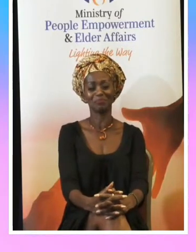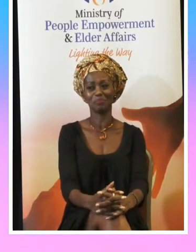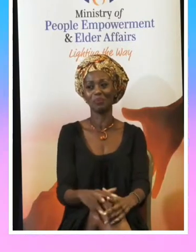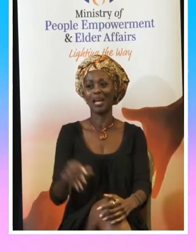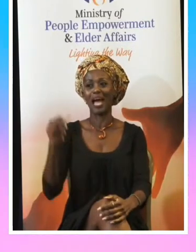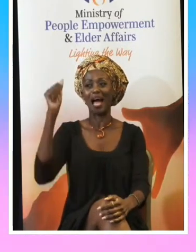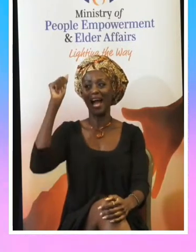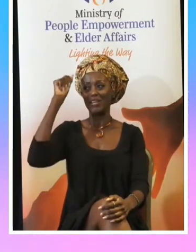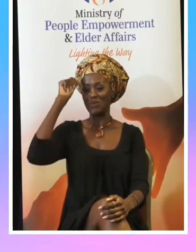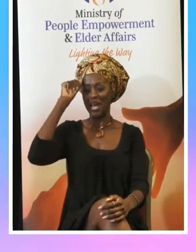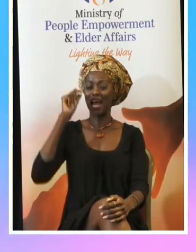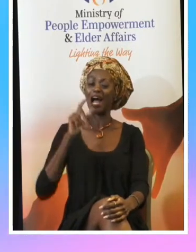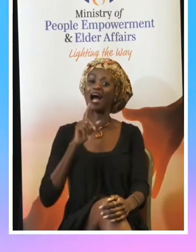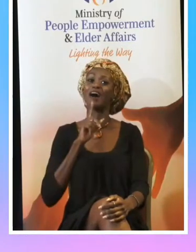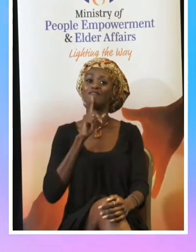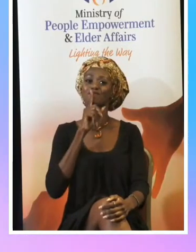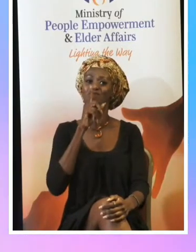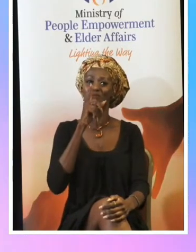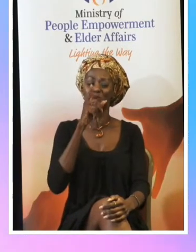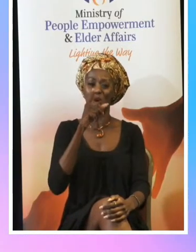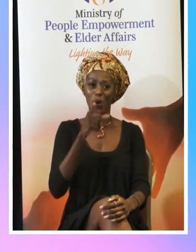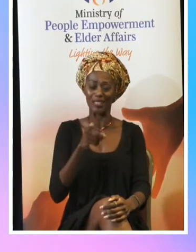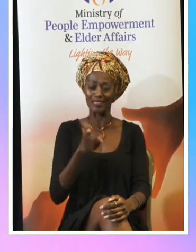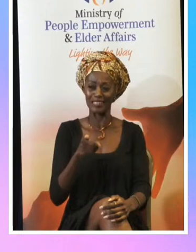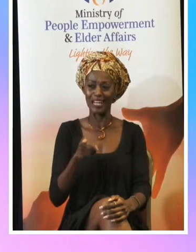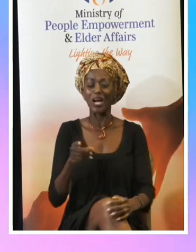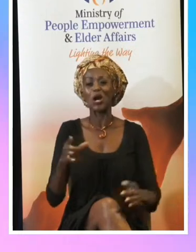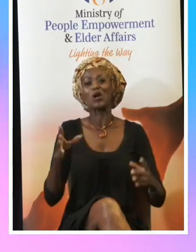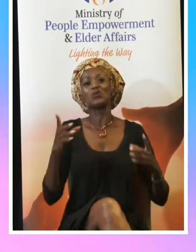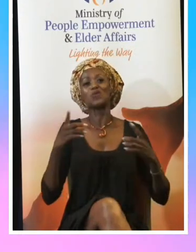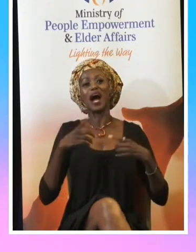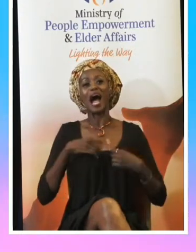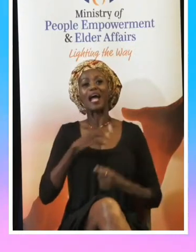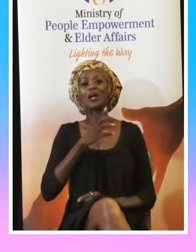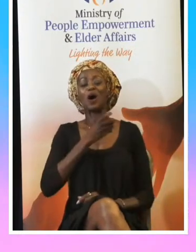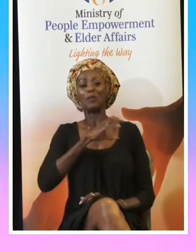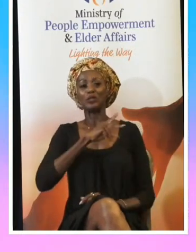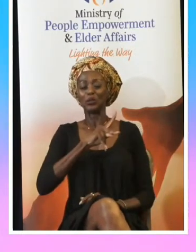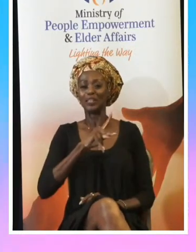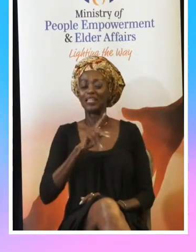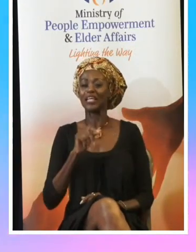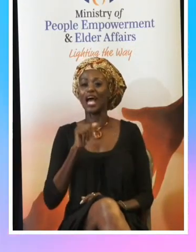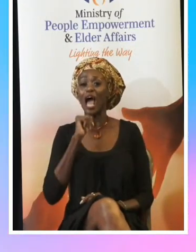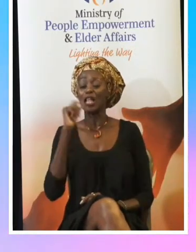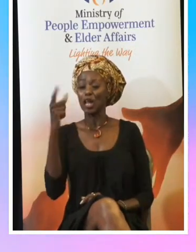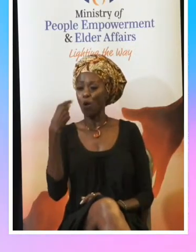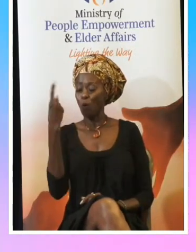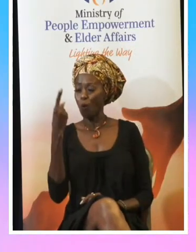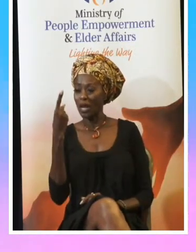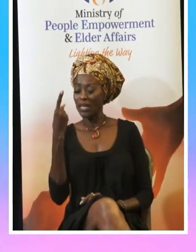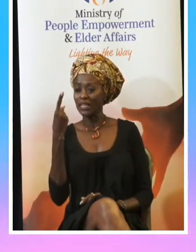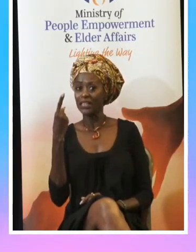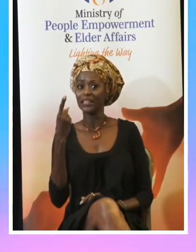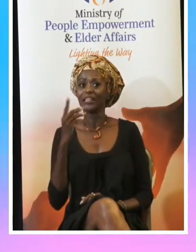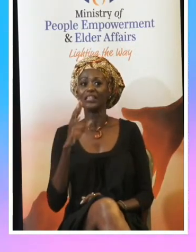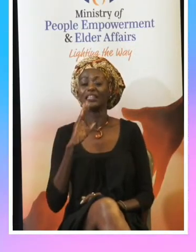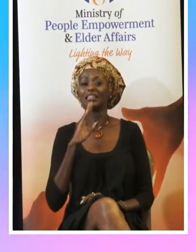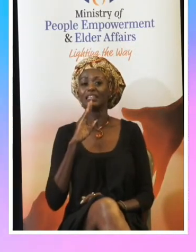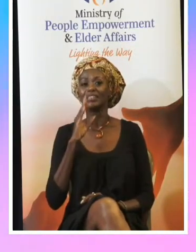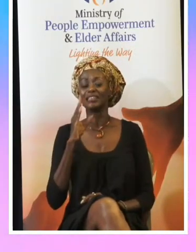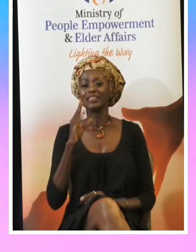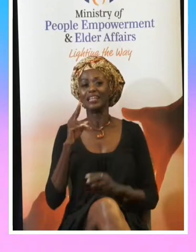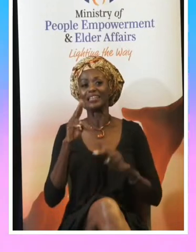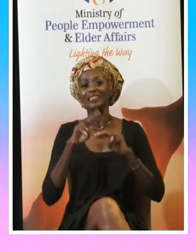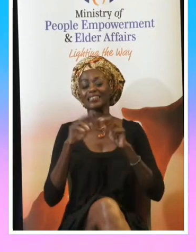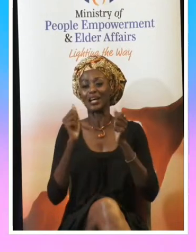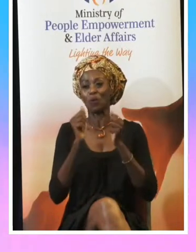Andreli, of course, you have had, you know, the opportunity not only to be on the commission of which we spoke,